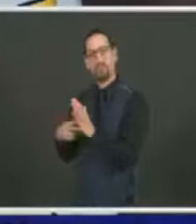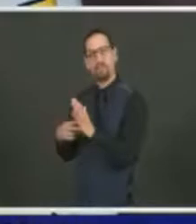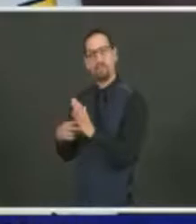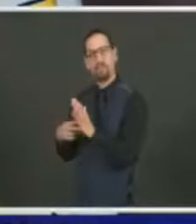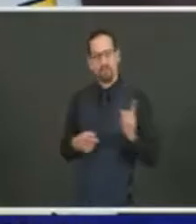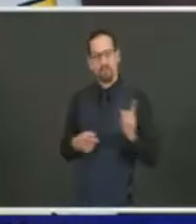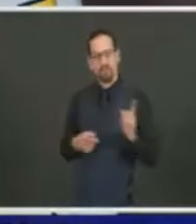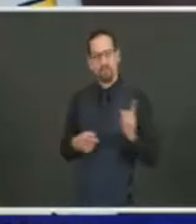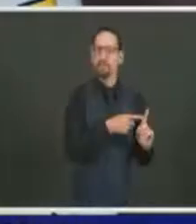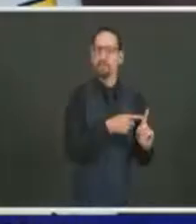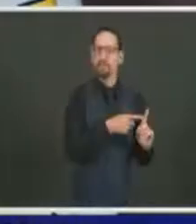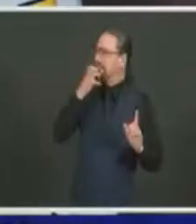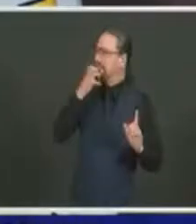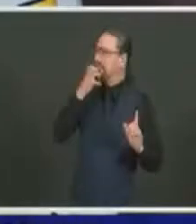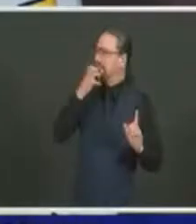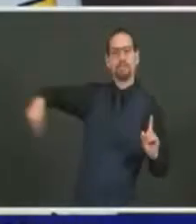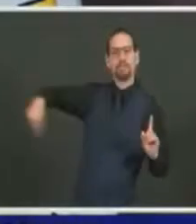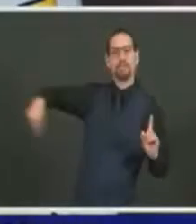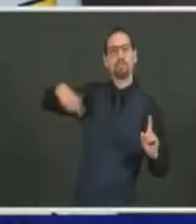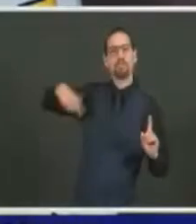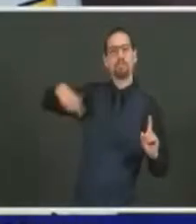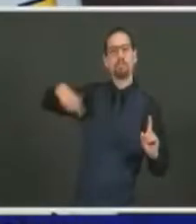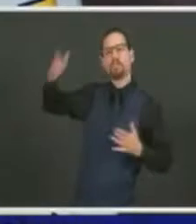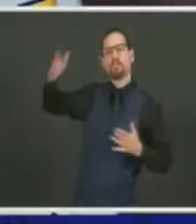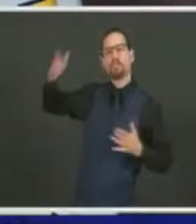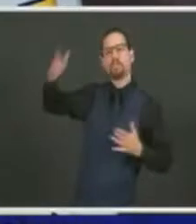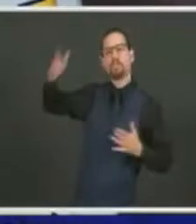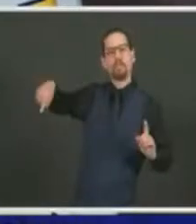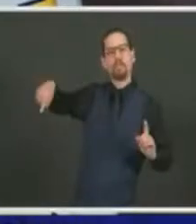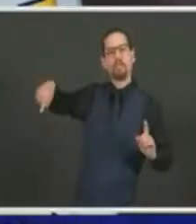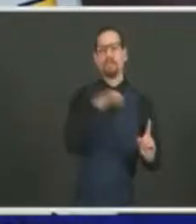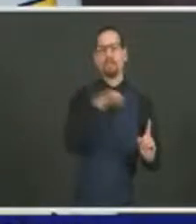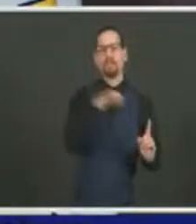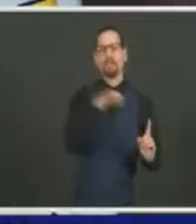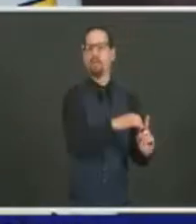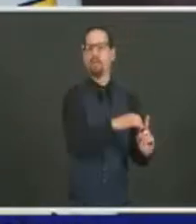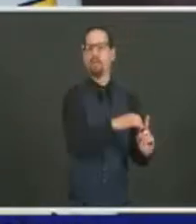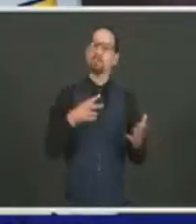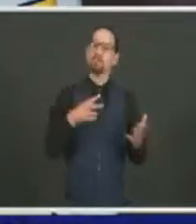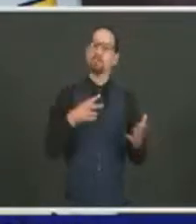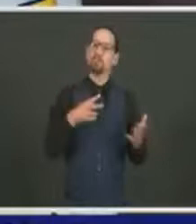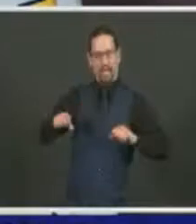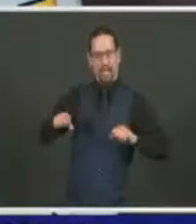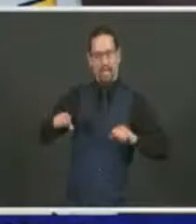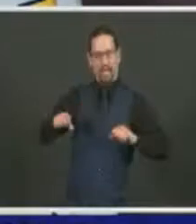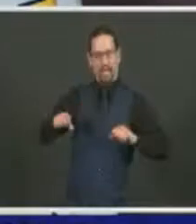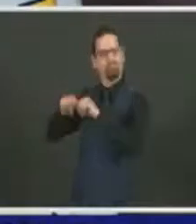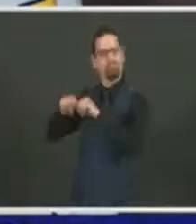through this and we will not have a setback. And if we don't, we will have a setback.